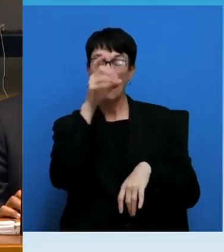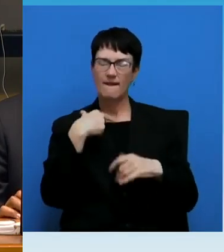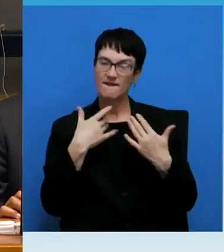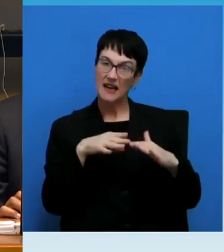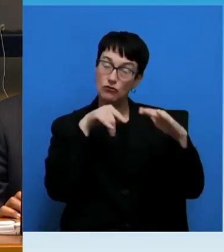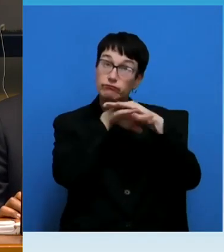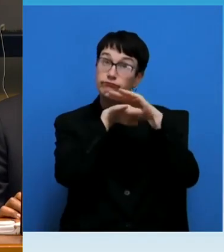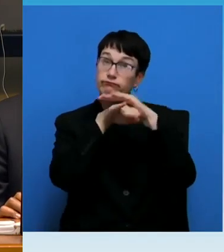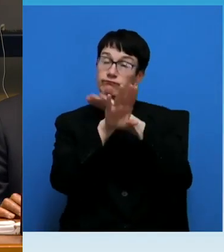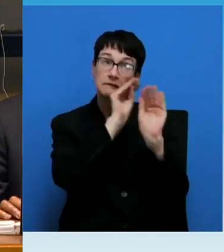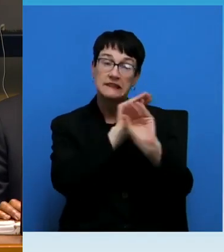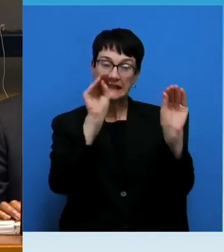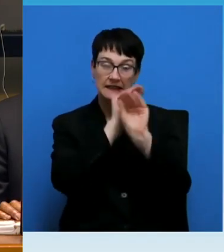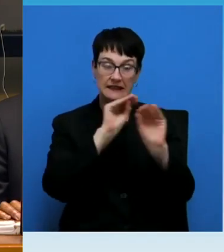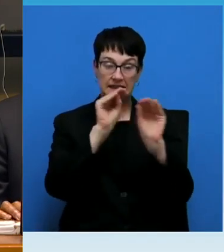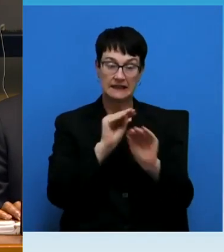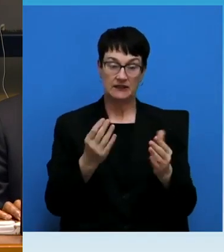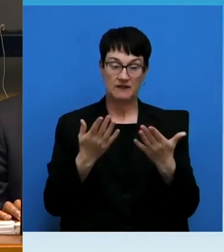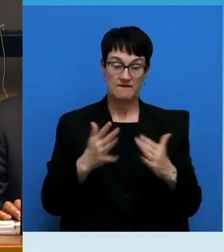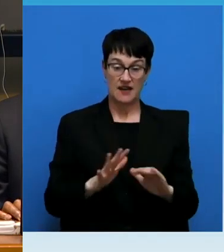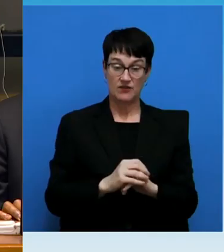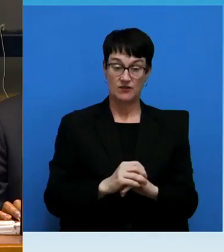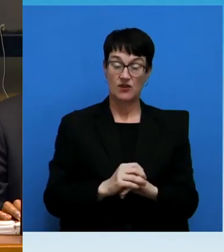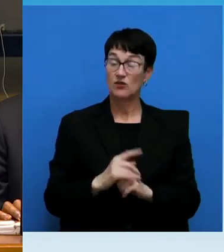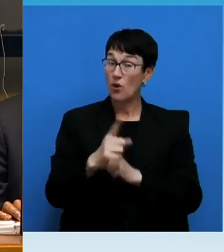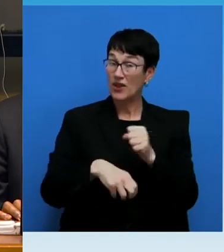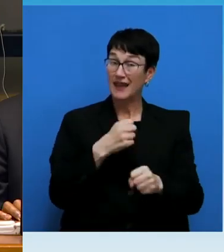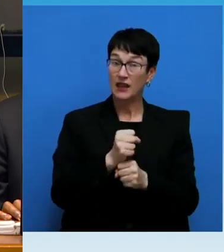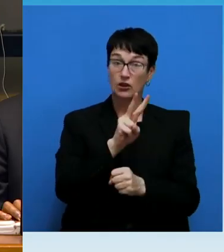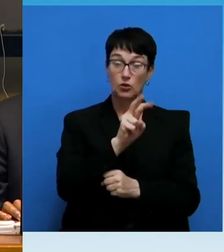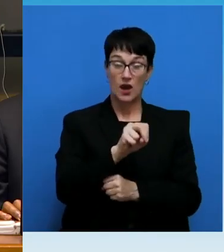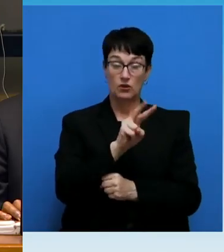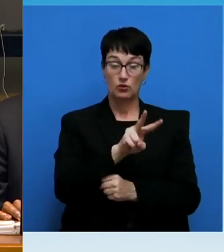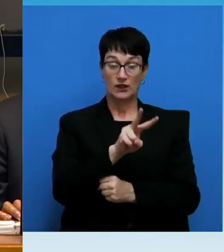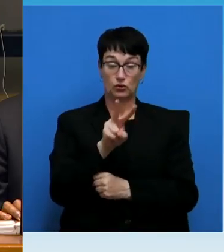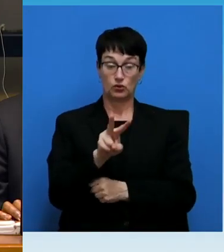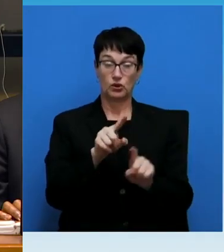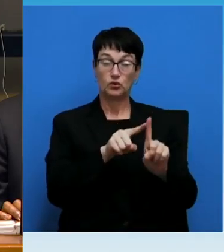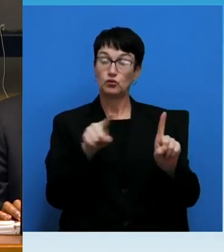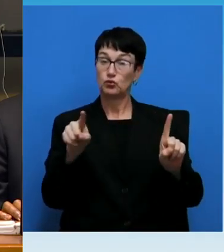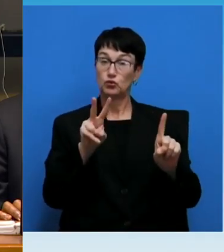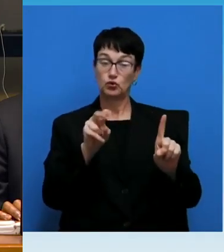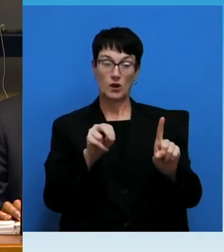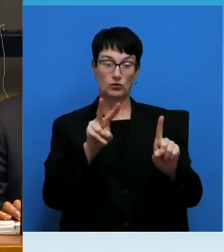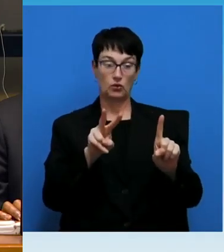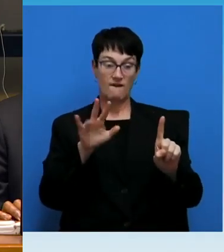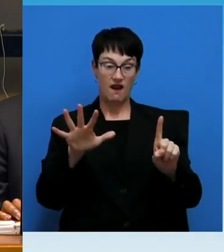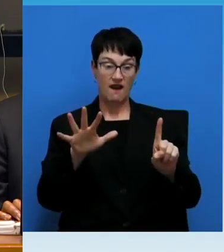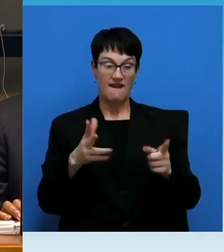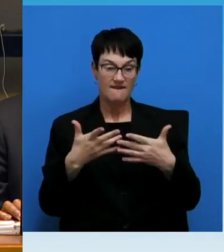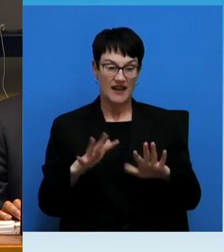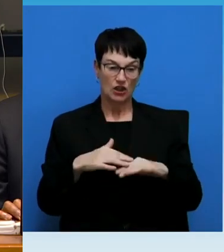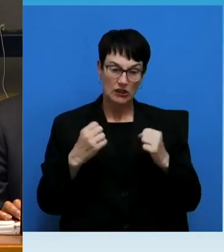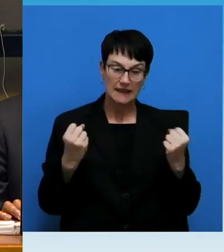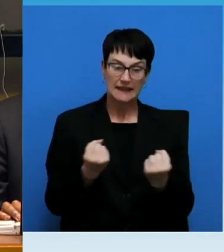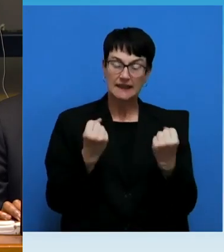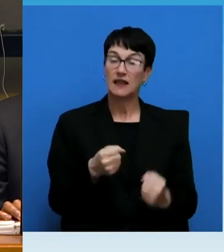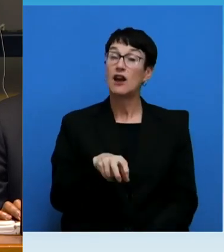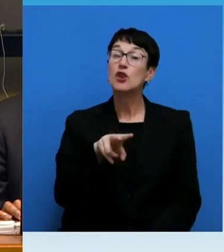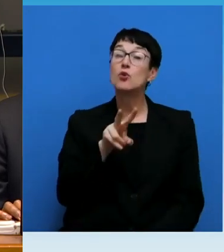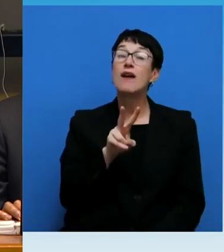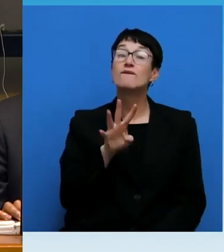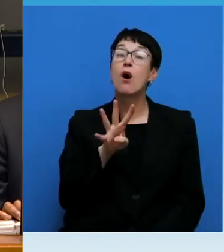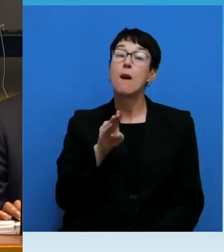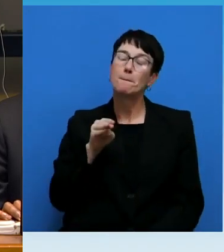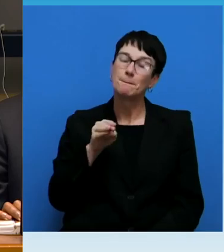with disabilities. UNFPA has also partnered with Women Enable International on the Our